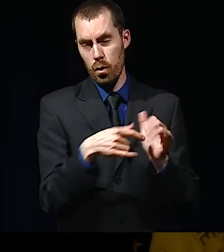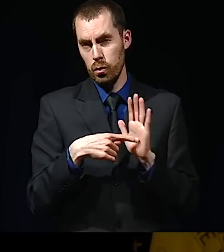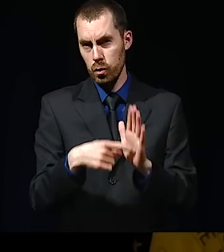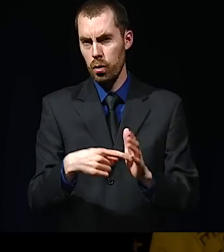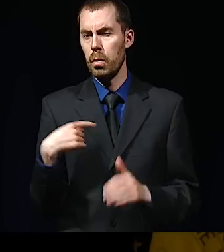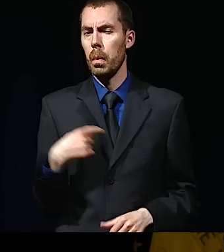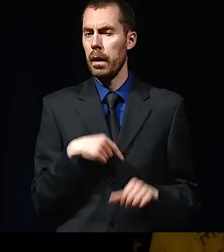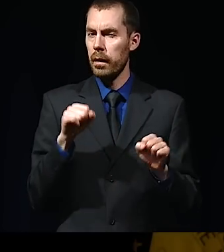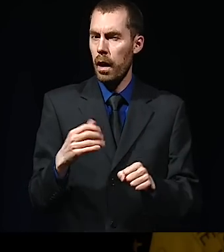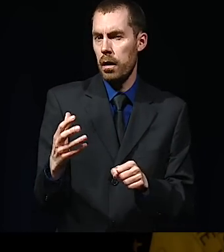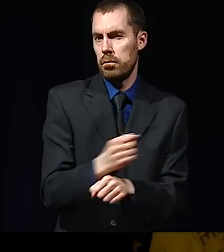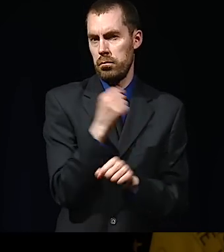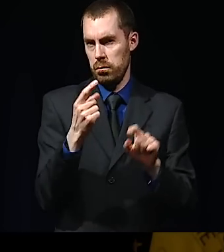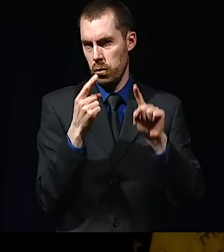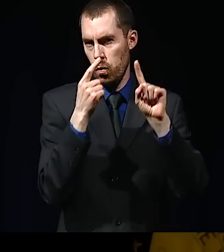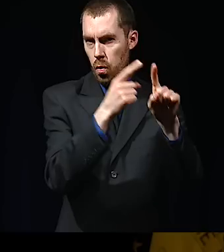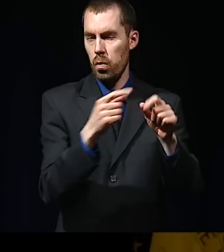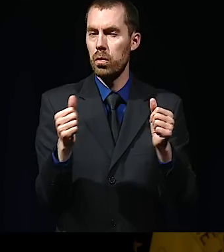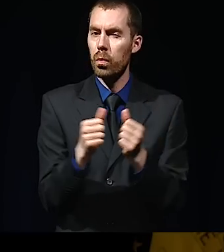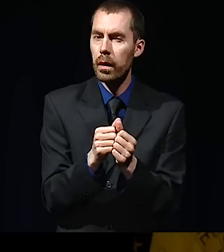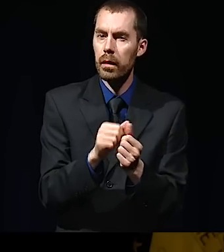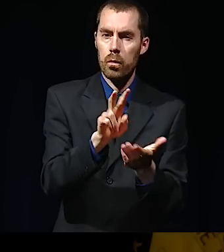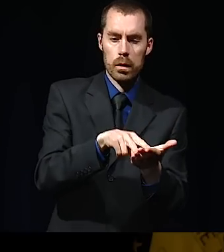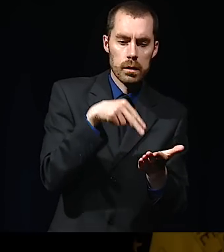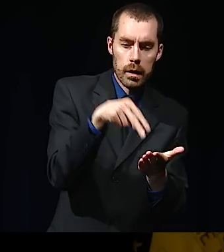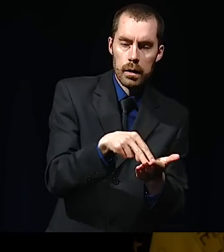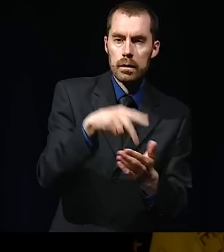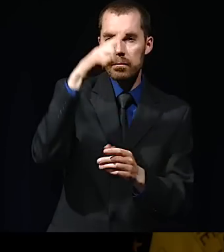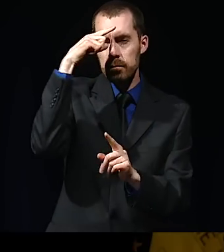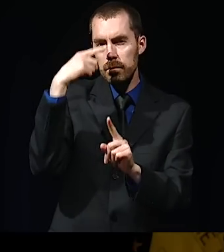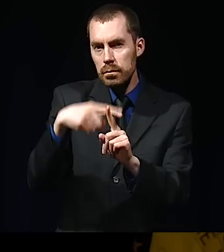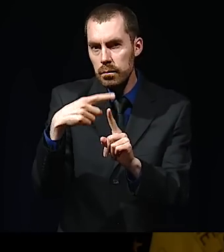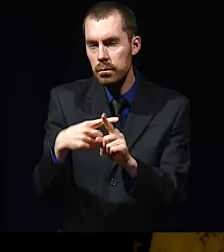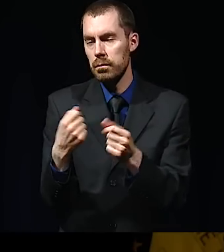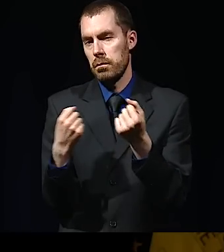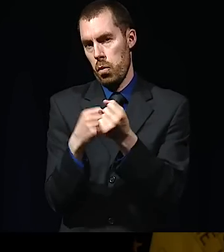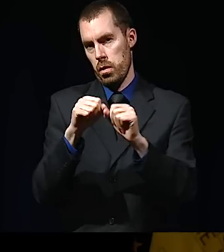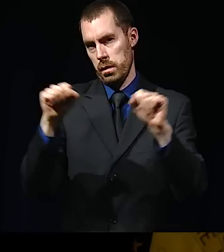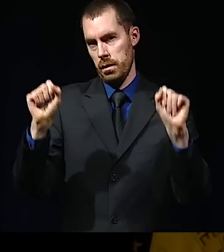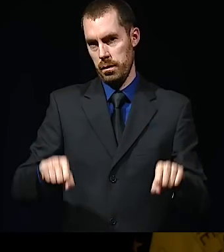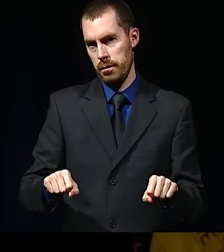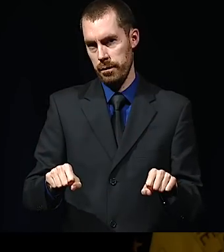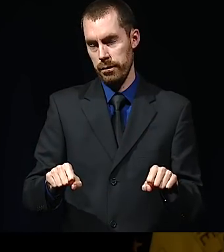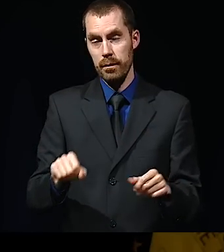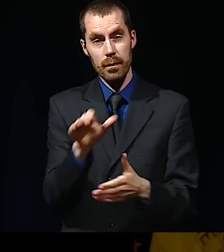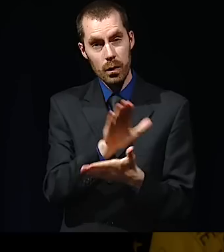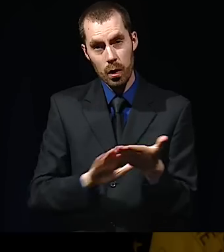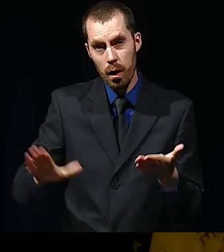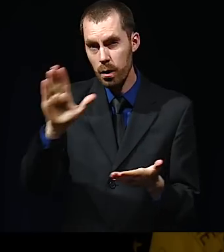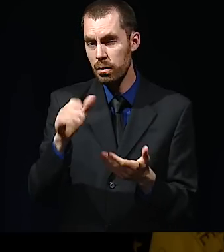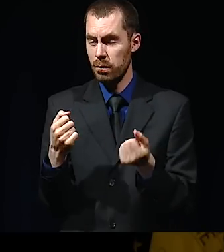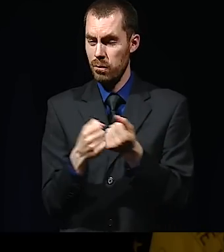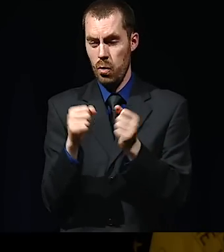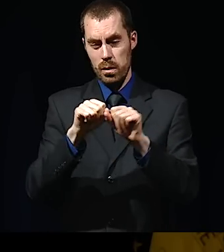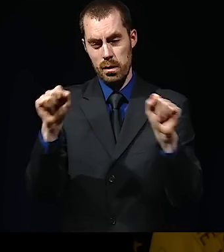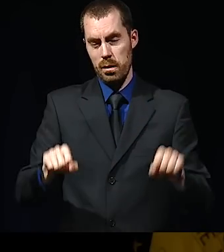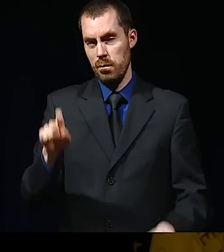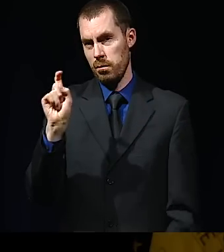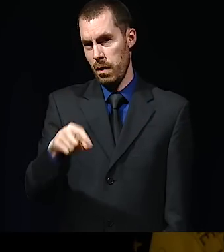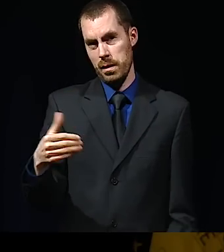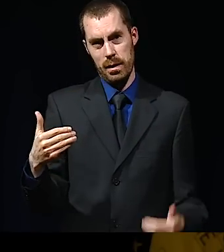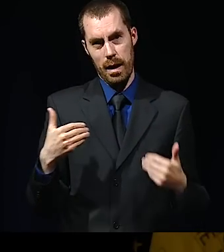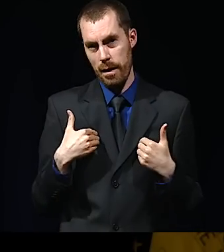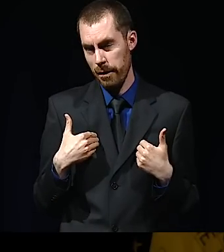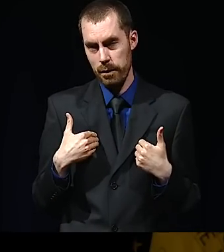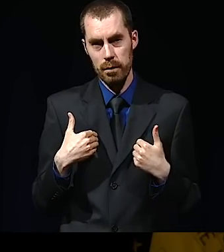with resilience, optimism, and a support system, one can accomplish their goals. In college, support systems are crucial for